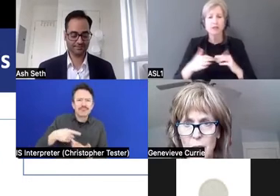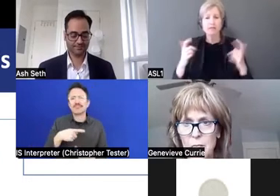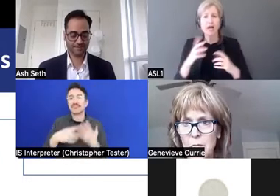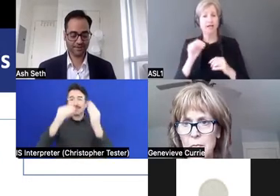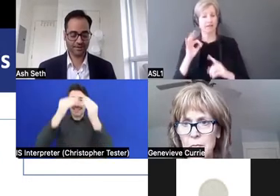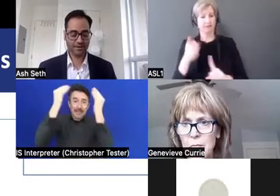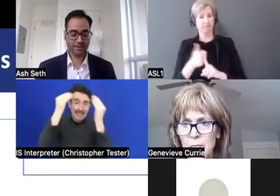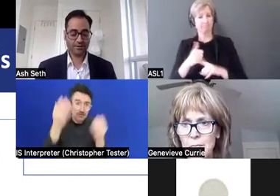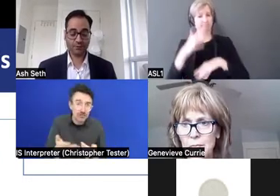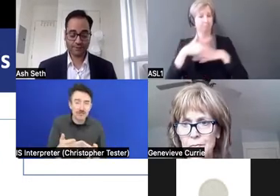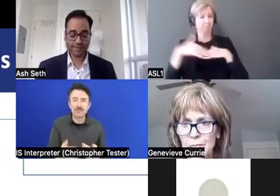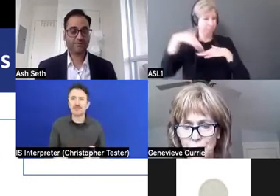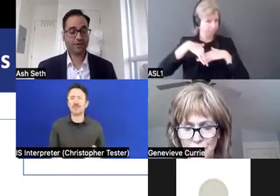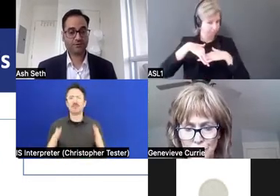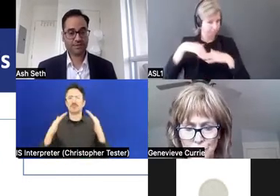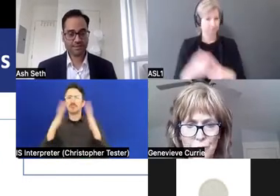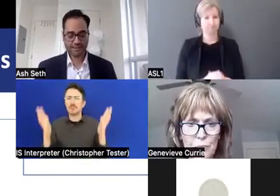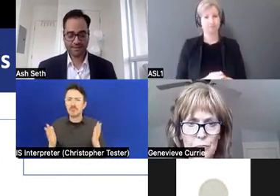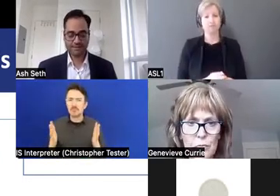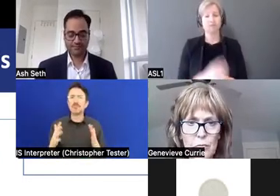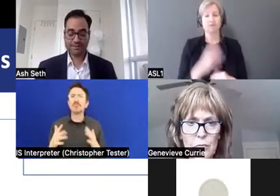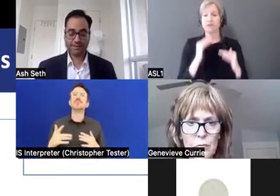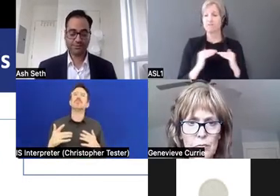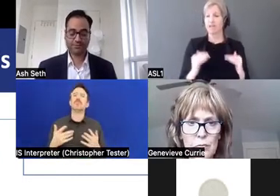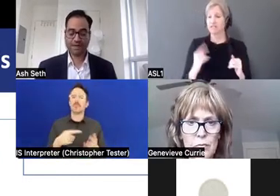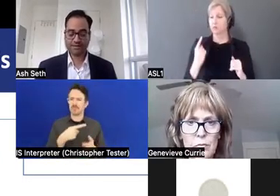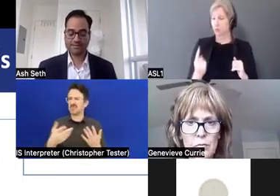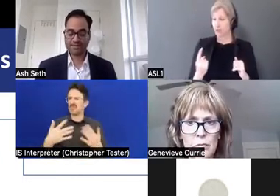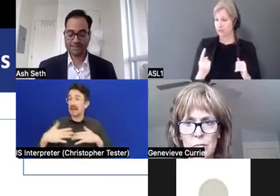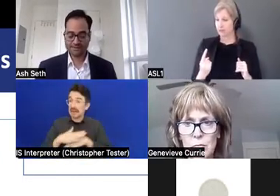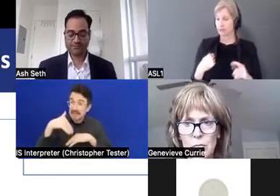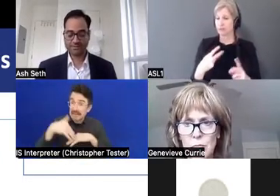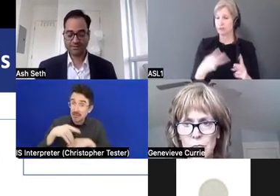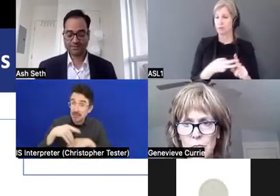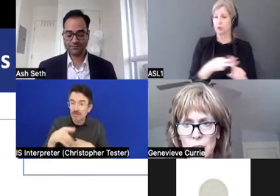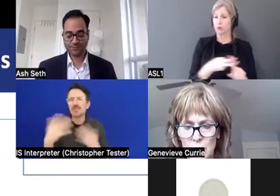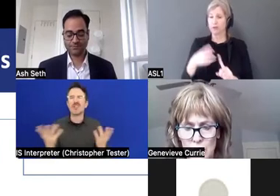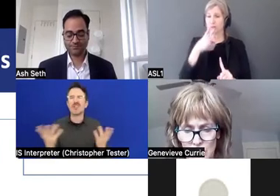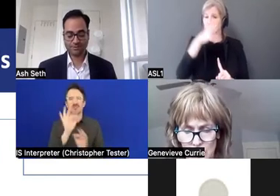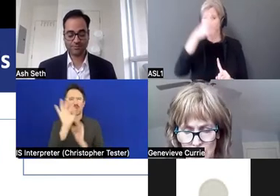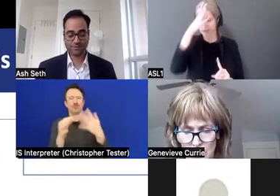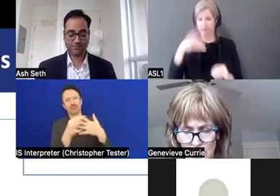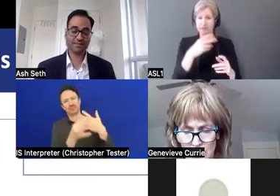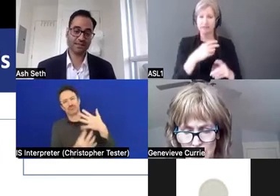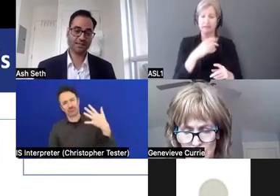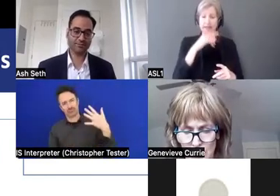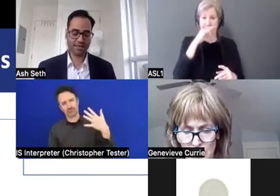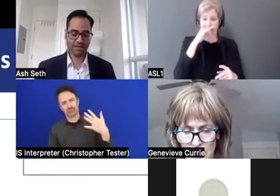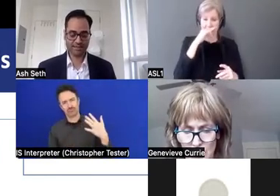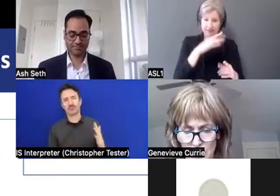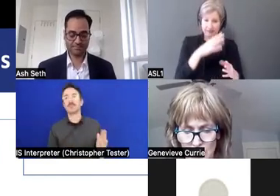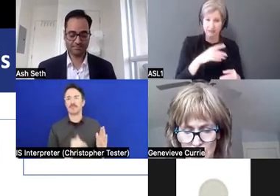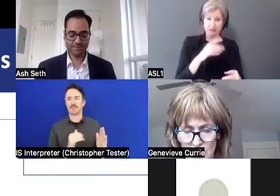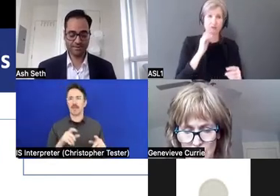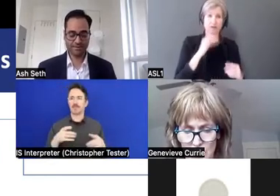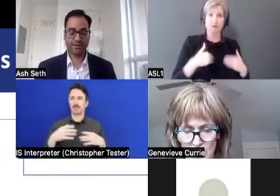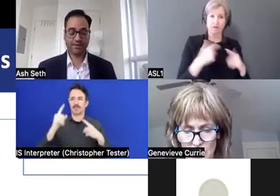status. For phase 1 of the study, we recruited parents and caregivers of youth from a previous study done by our